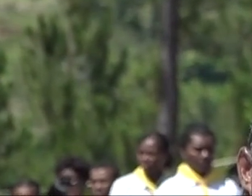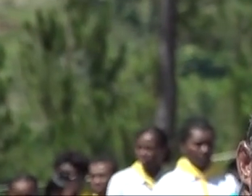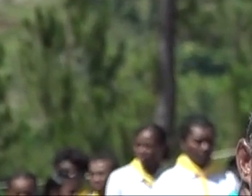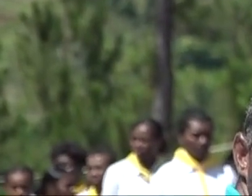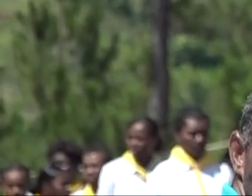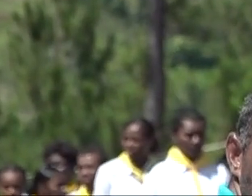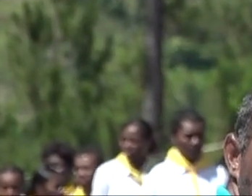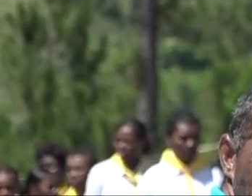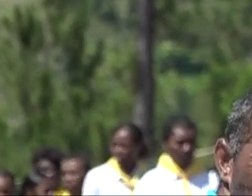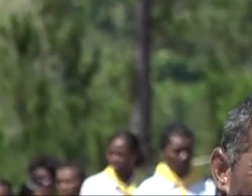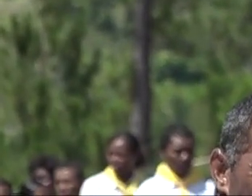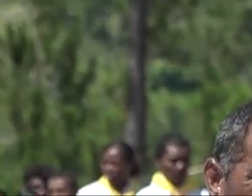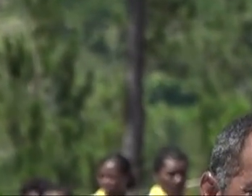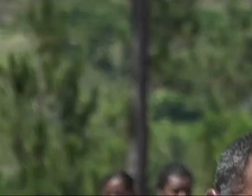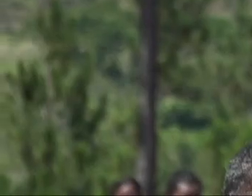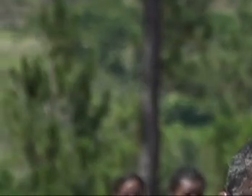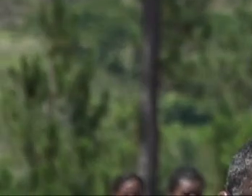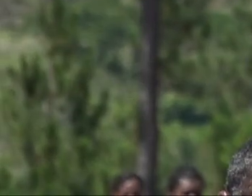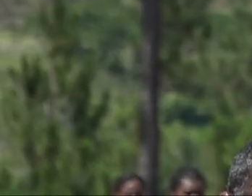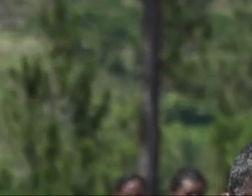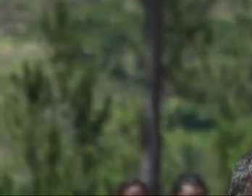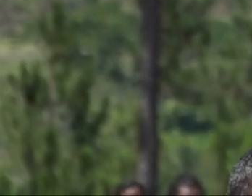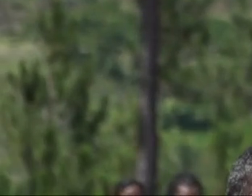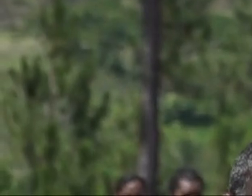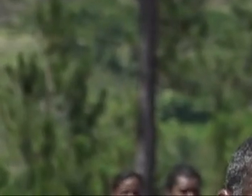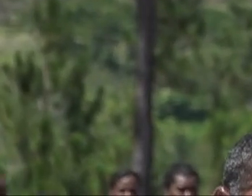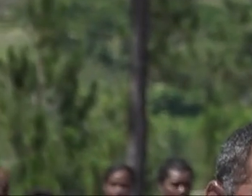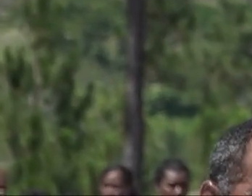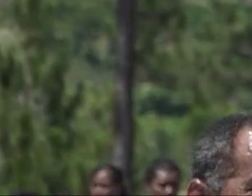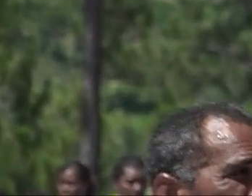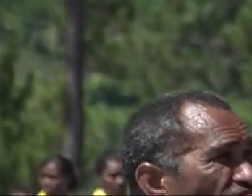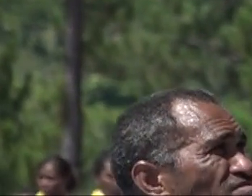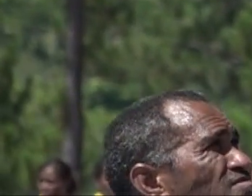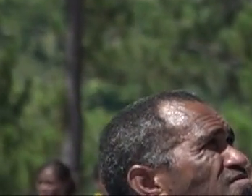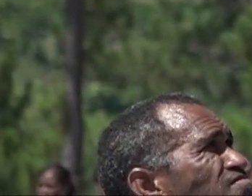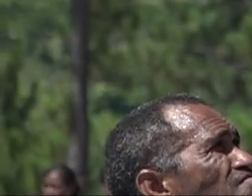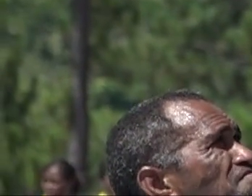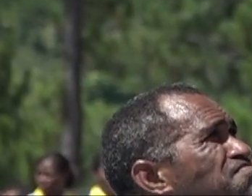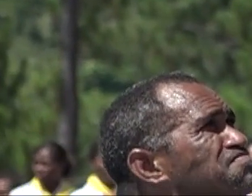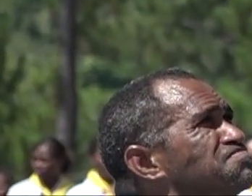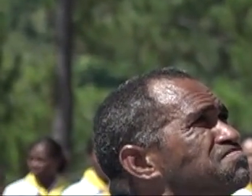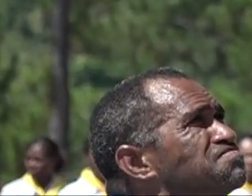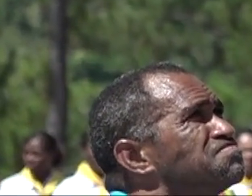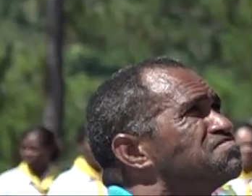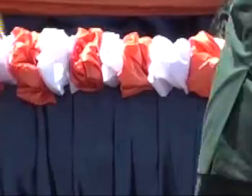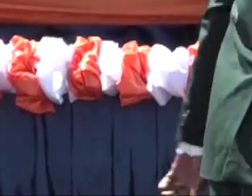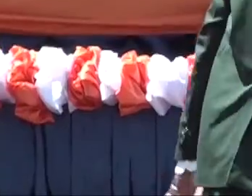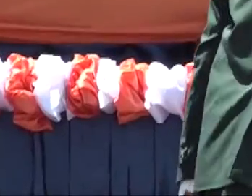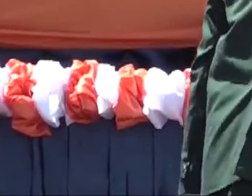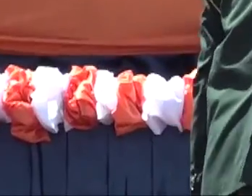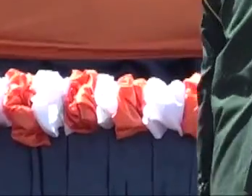da minende. Ina miu mai huli miu mai warutai. Ina vi singa satu ni mata. Lieutenant da batio tamanda sade de resara. Mana?